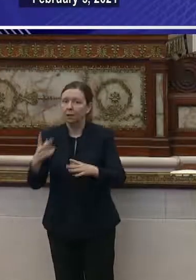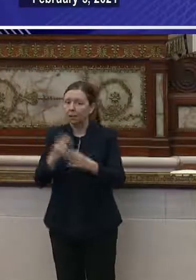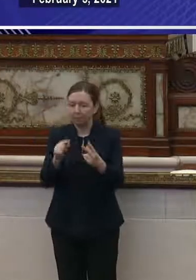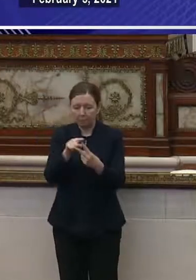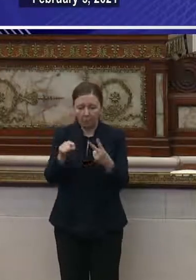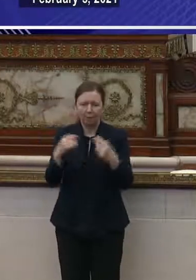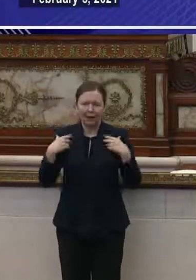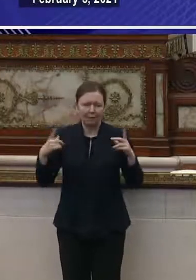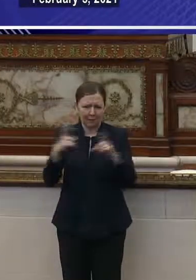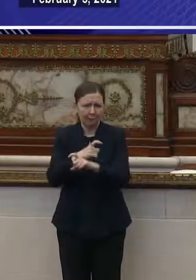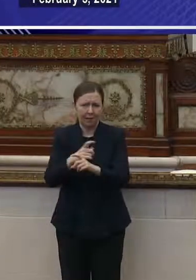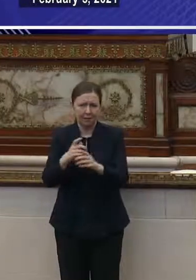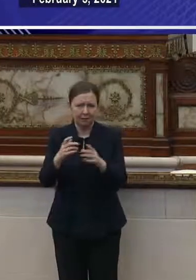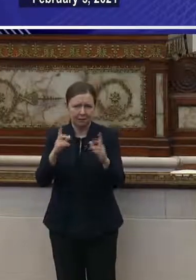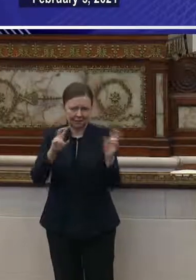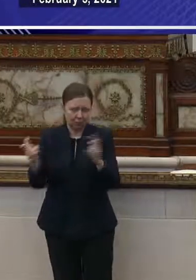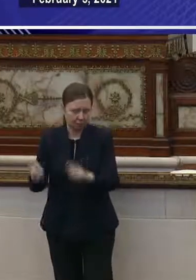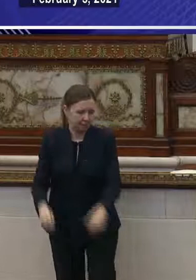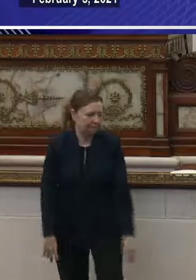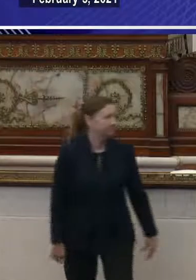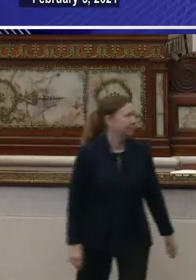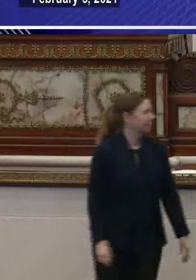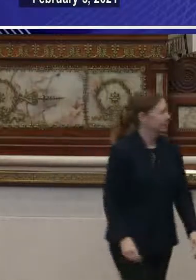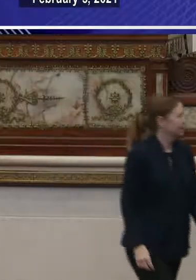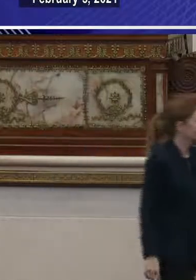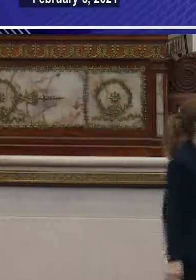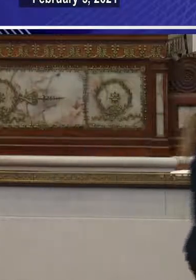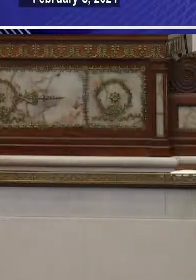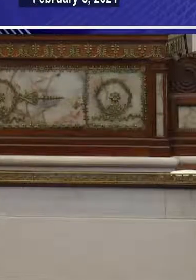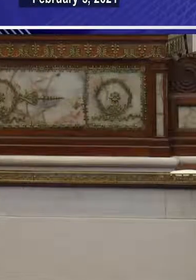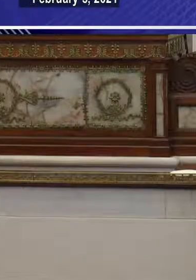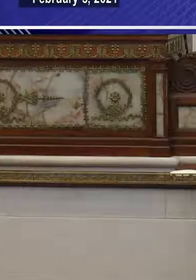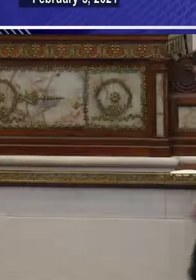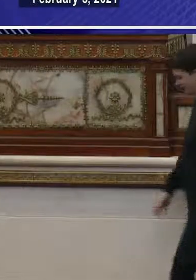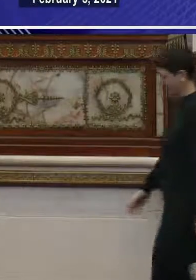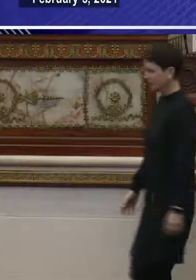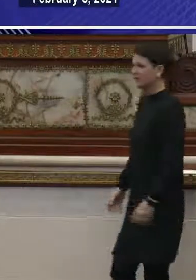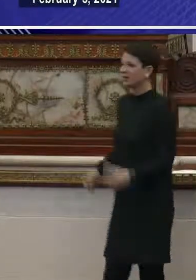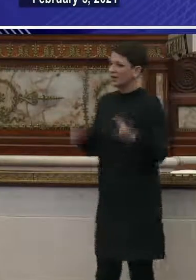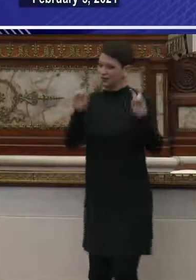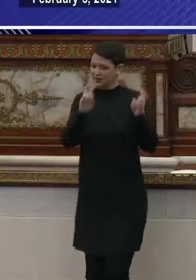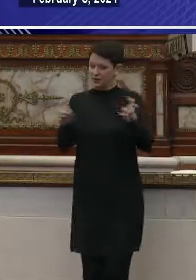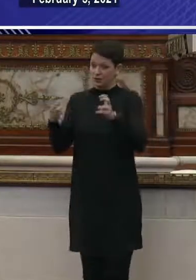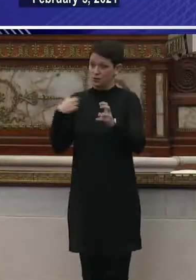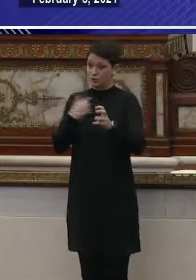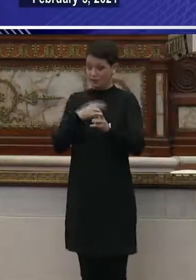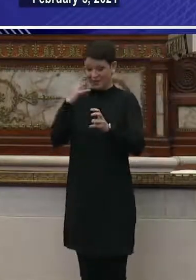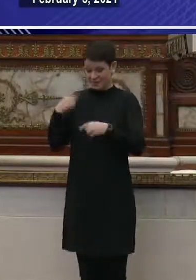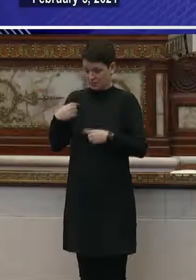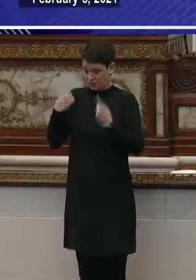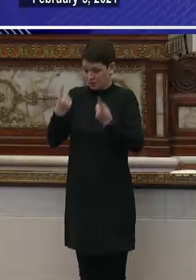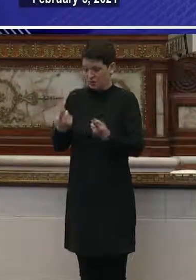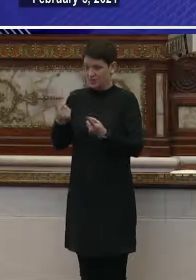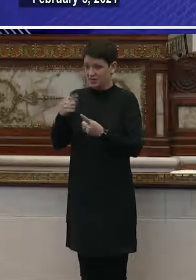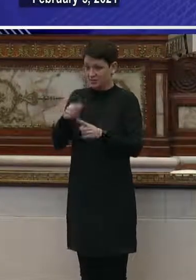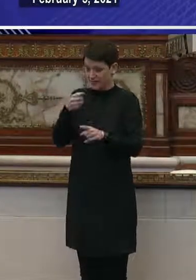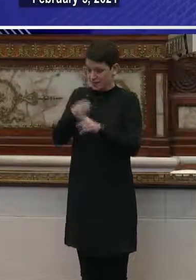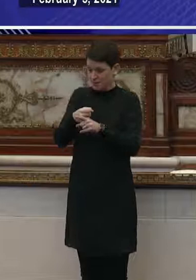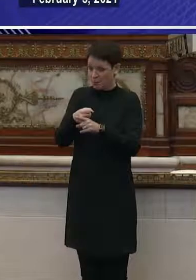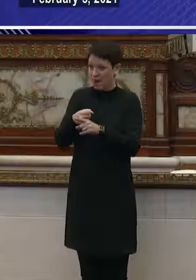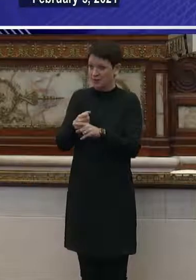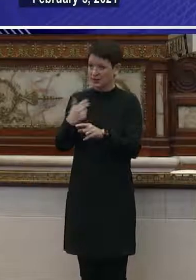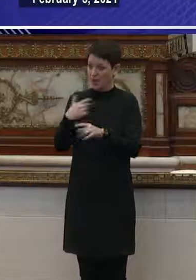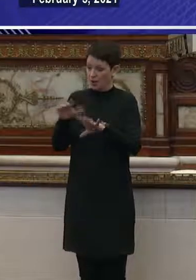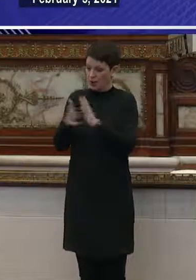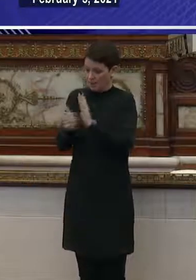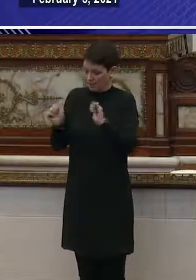some complexity to them. And so in the midst of some of the issues that we've had, has any of this impacted our ability to